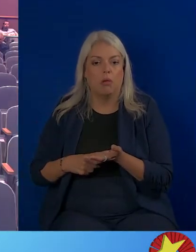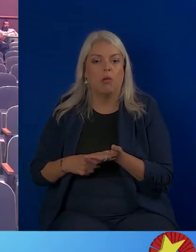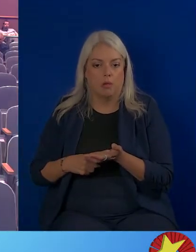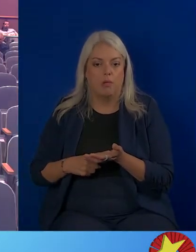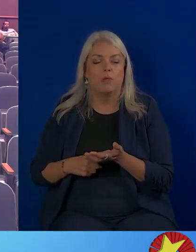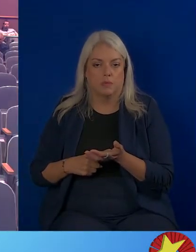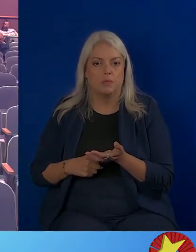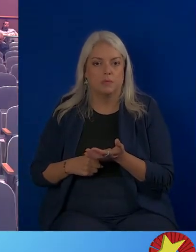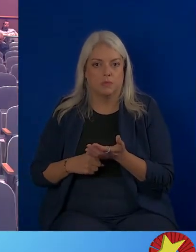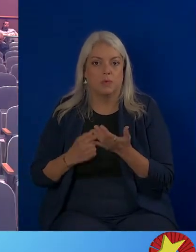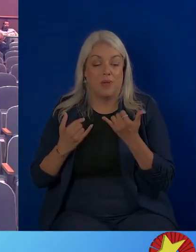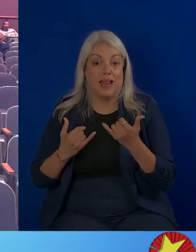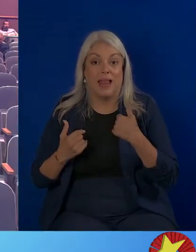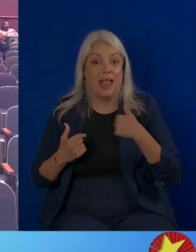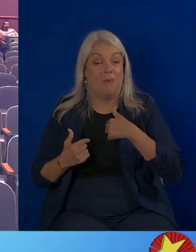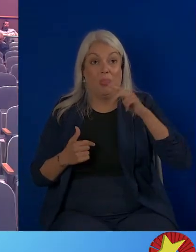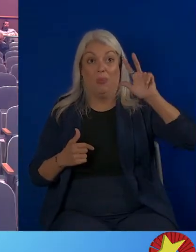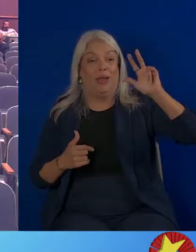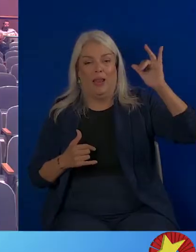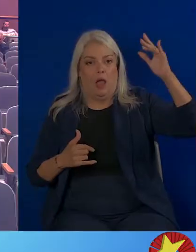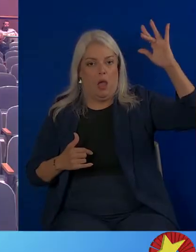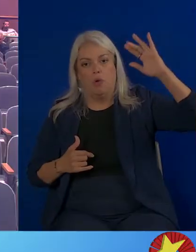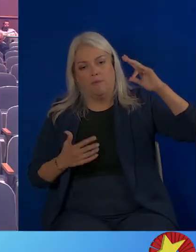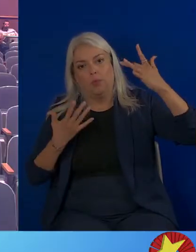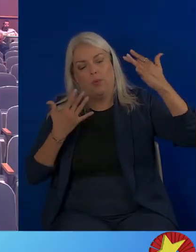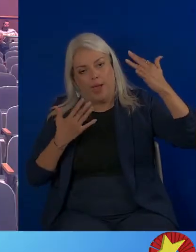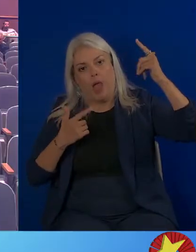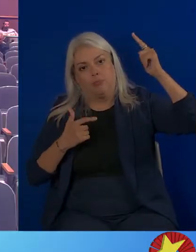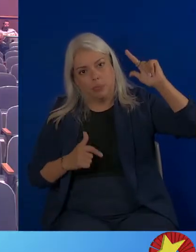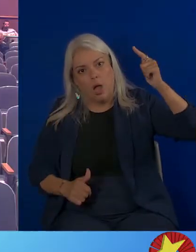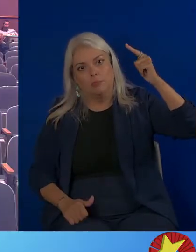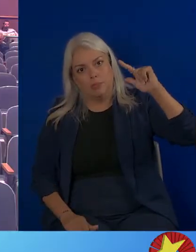the agenda item there and be here for a little while,